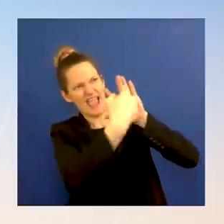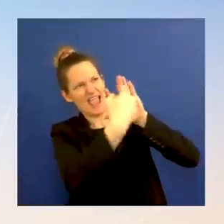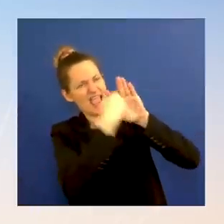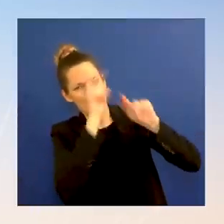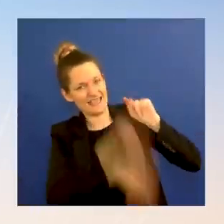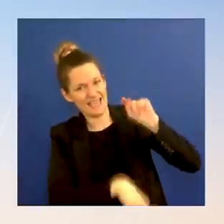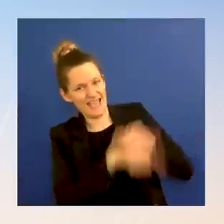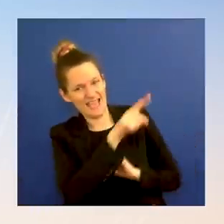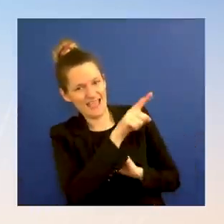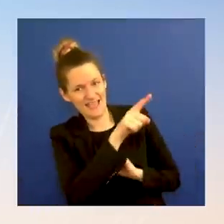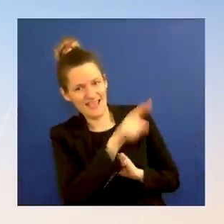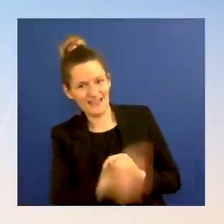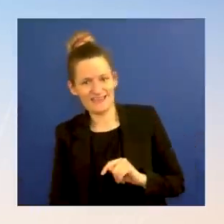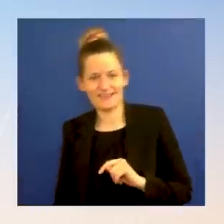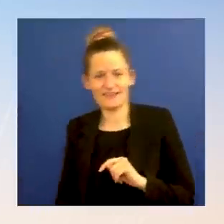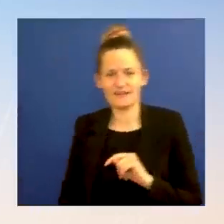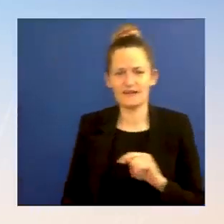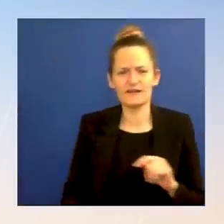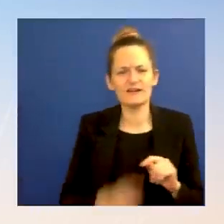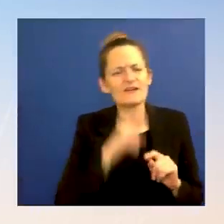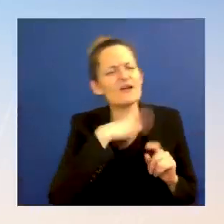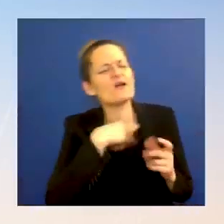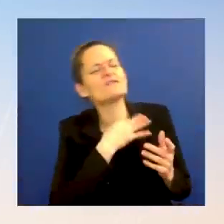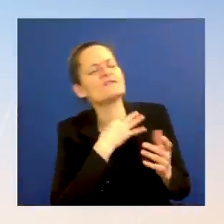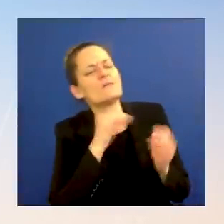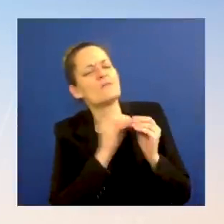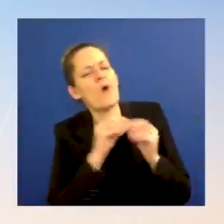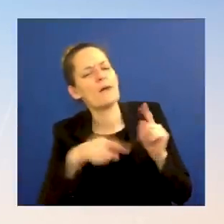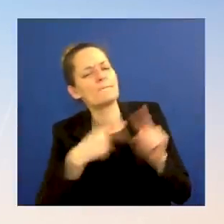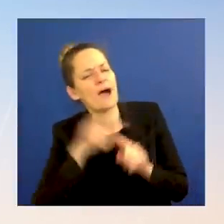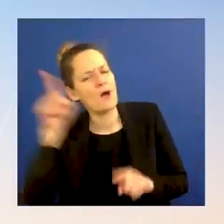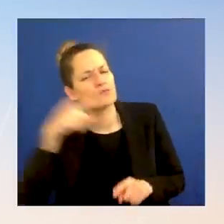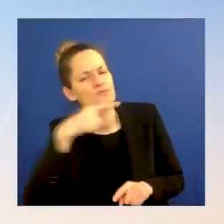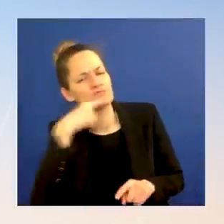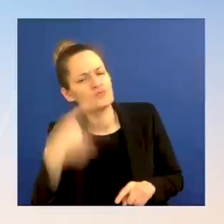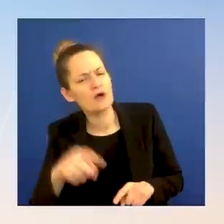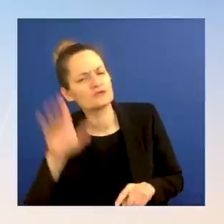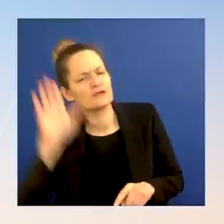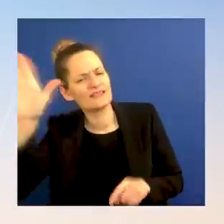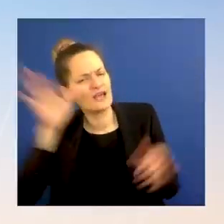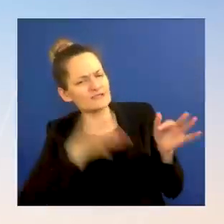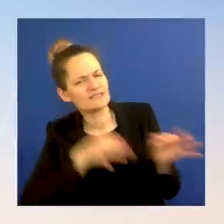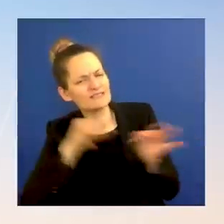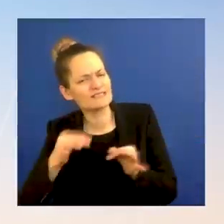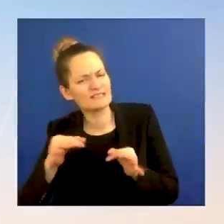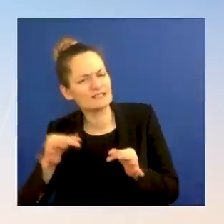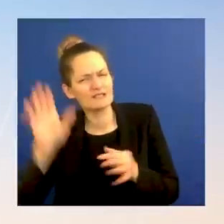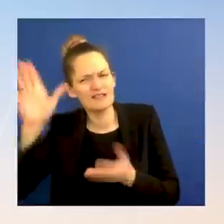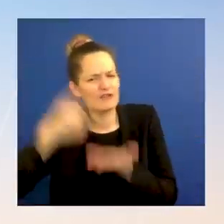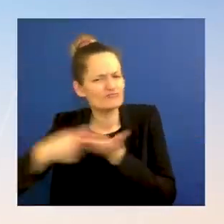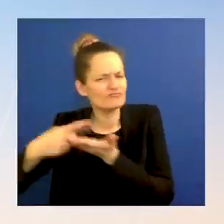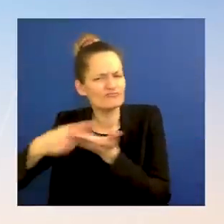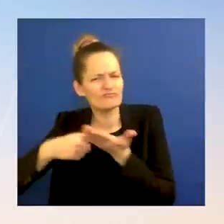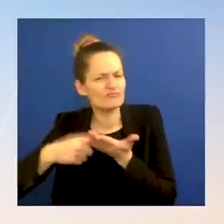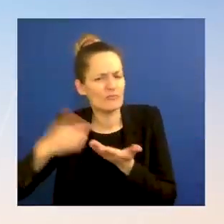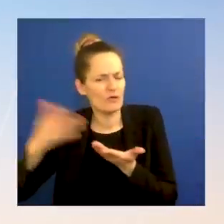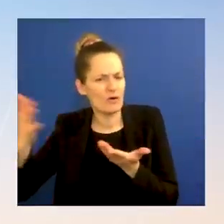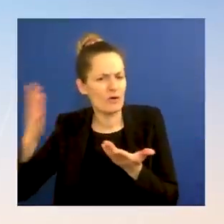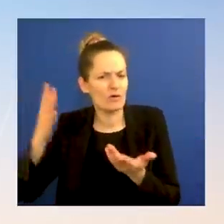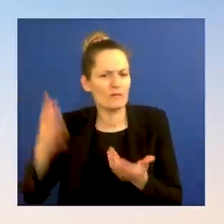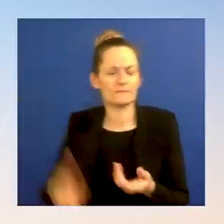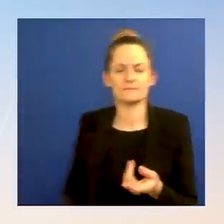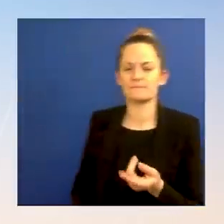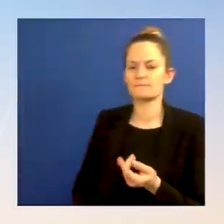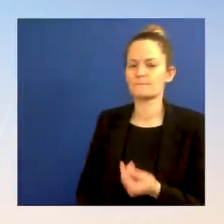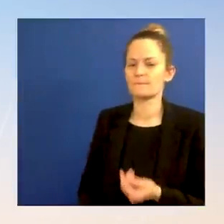Russia, decisions that they made about when to go use these weapons? It's not a place I can get into from here, David. I would